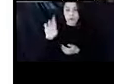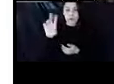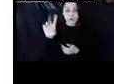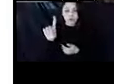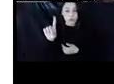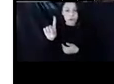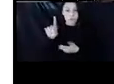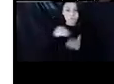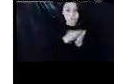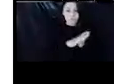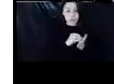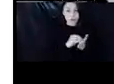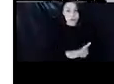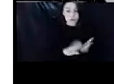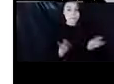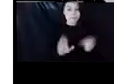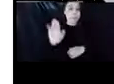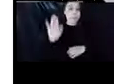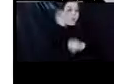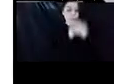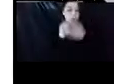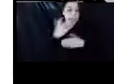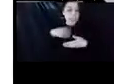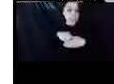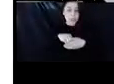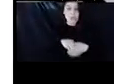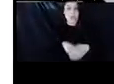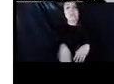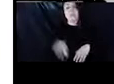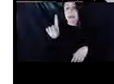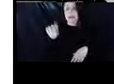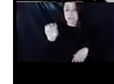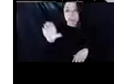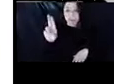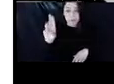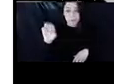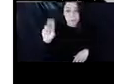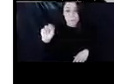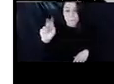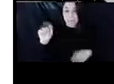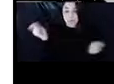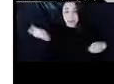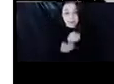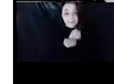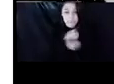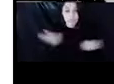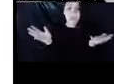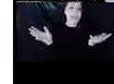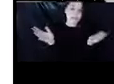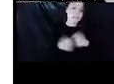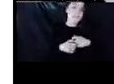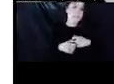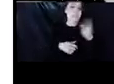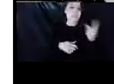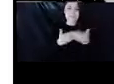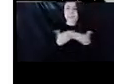the strategies include documents, documents, and documents. Um, so these things